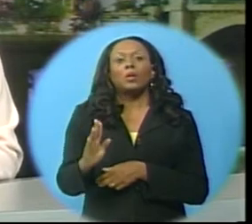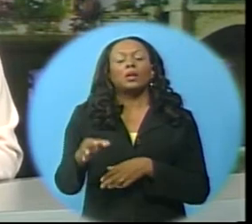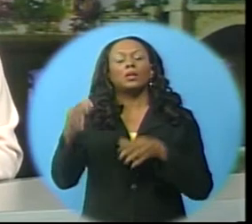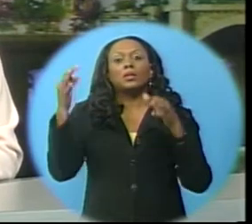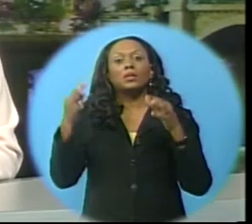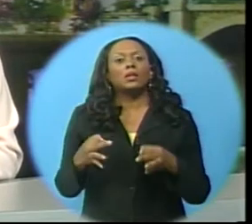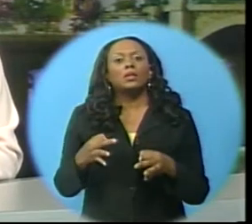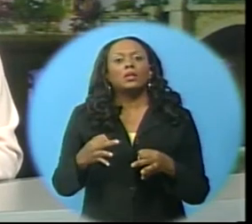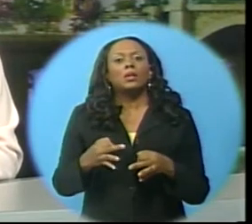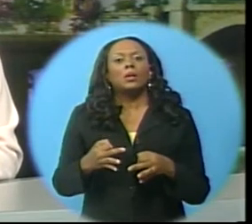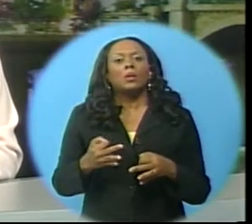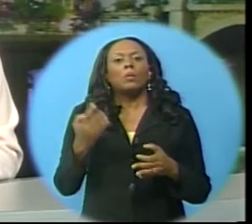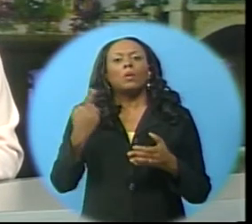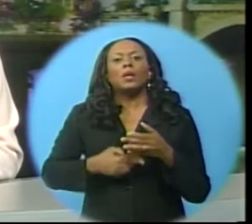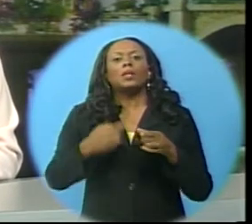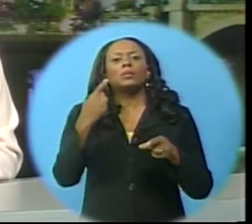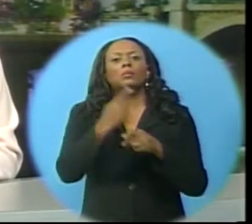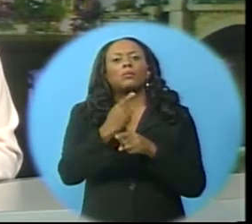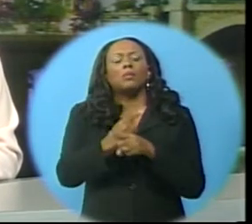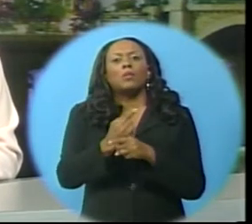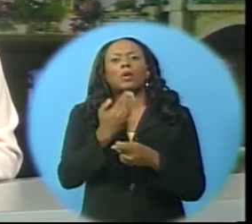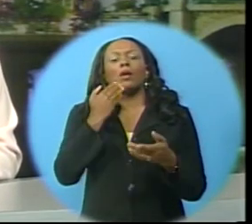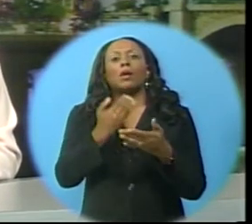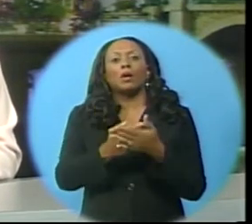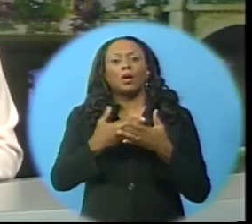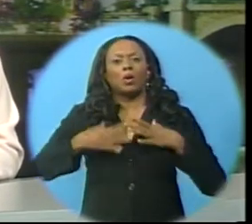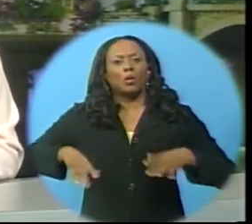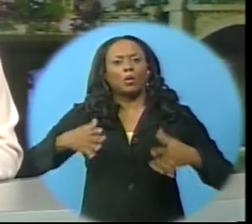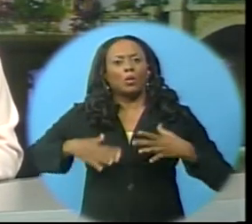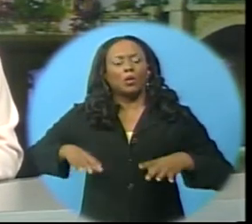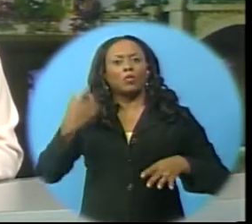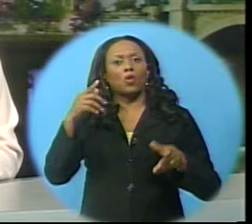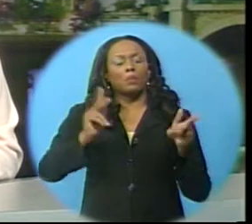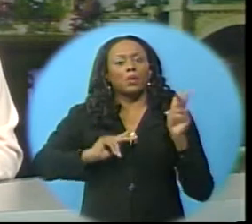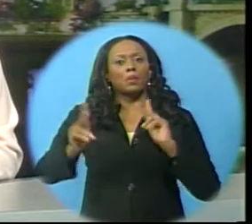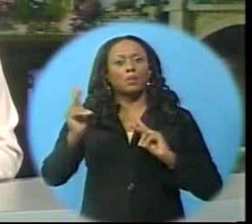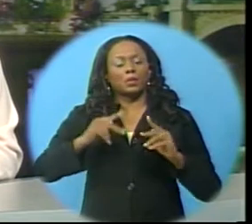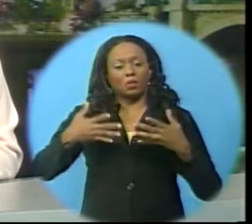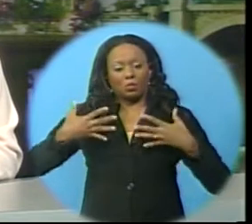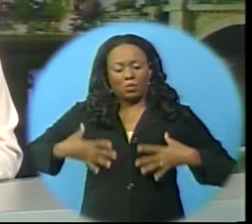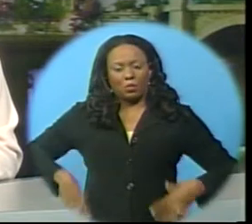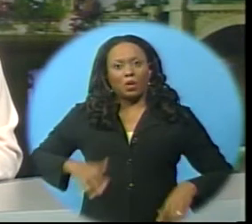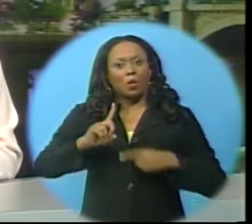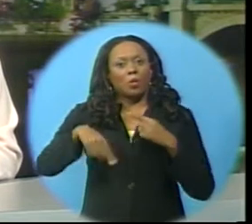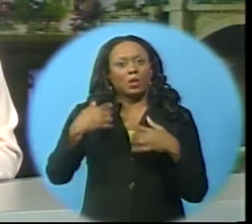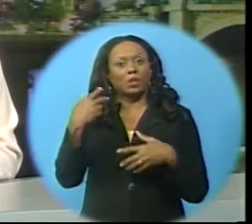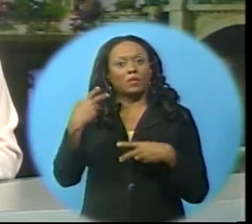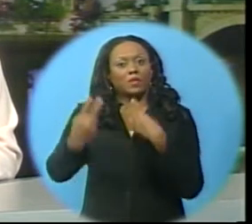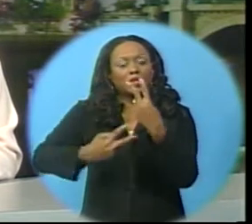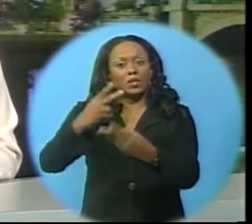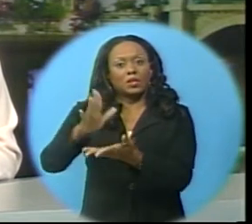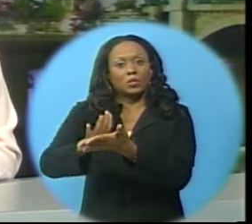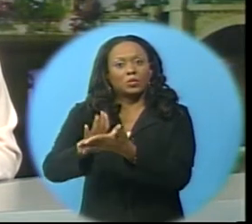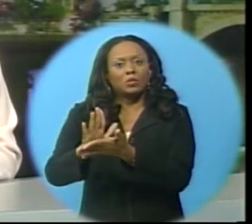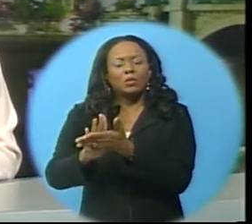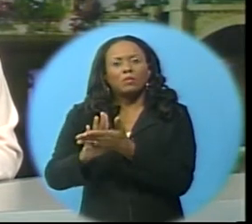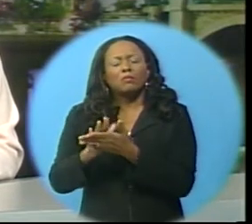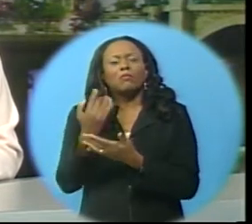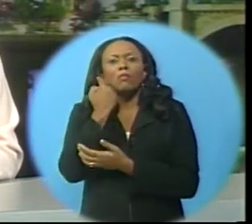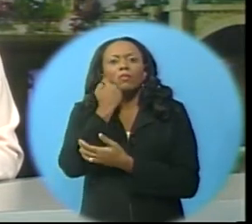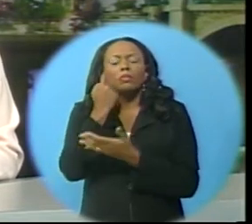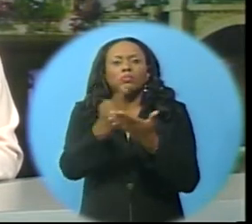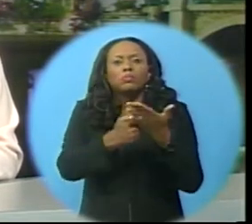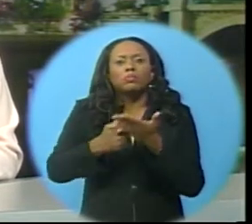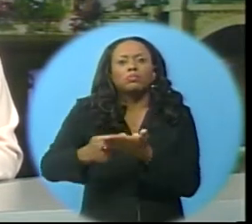what is appropriate attire for people visiting schools his comments come following public discussion over the past few weeks about